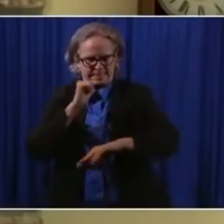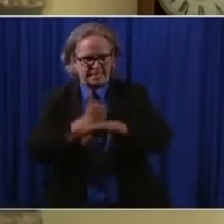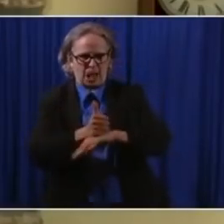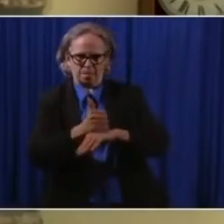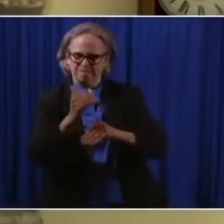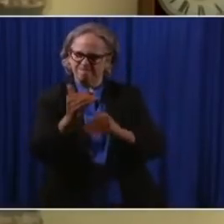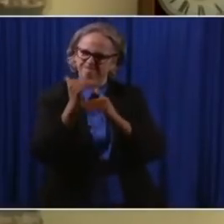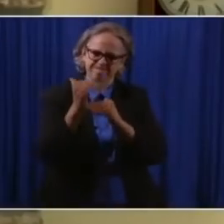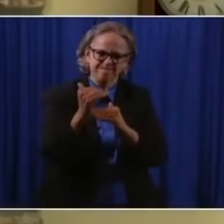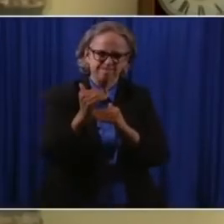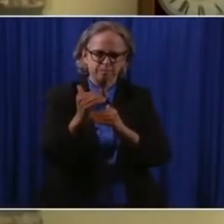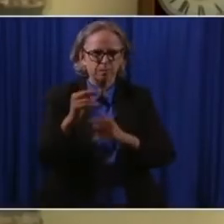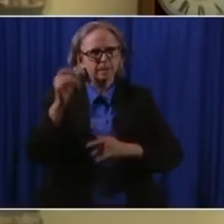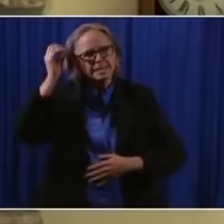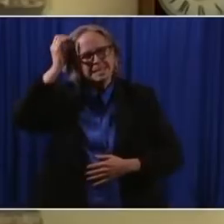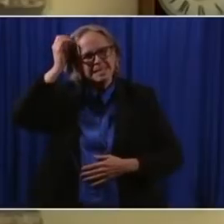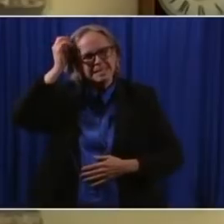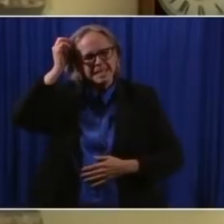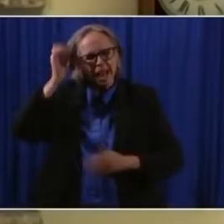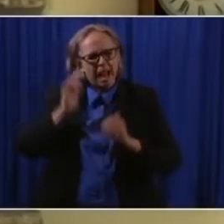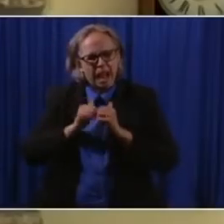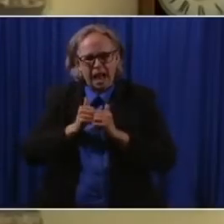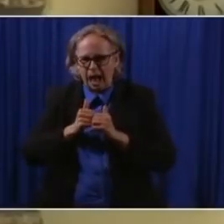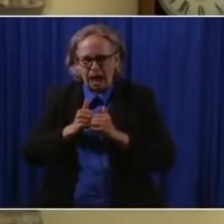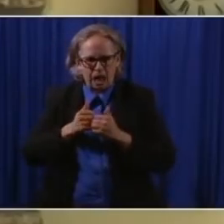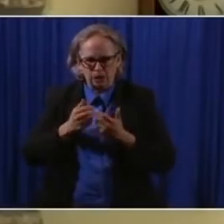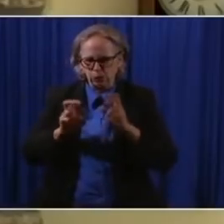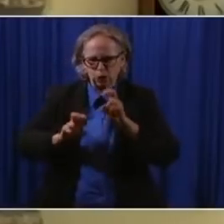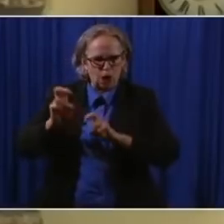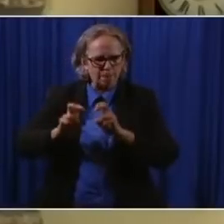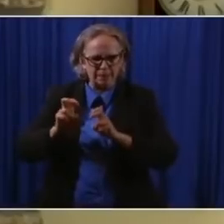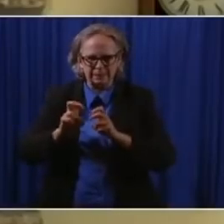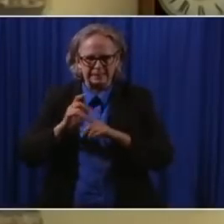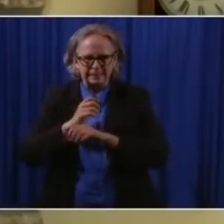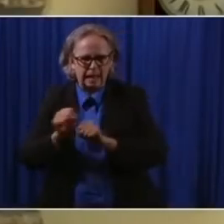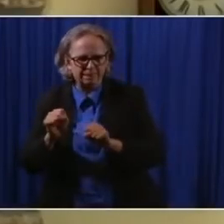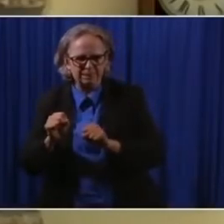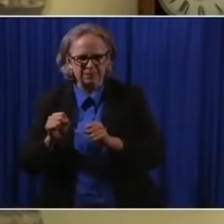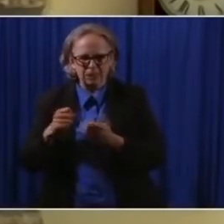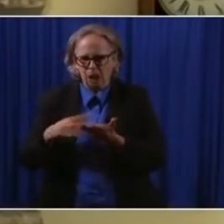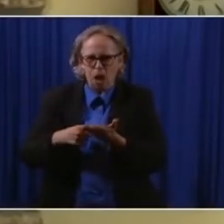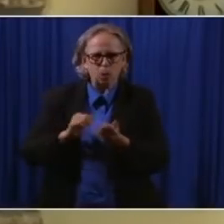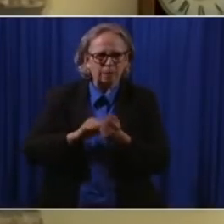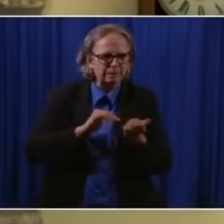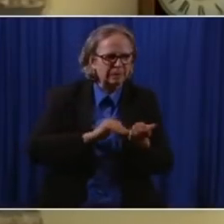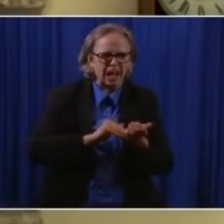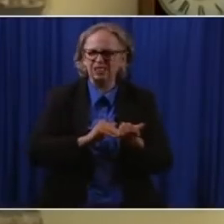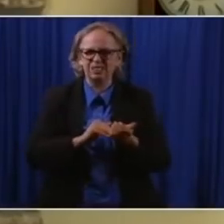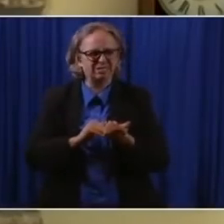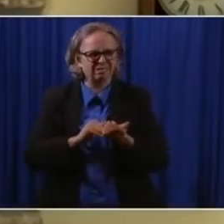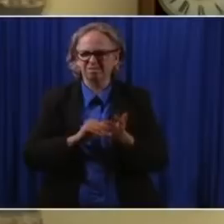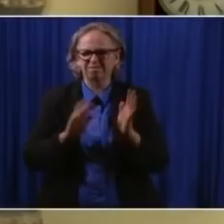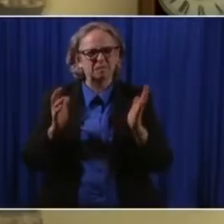about it. We consulted the doctors, we consulted the health officials, and that's what we came up with.